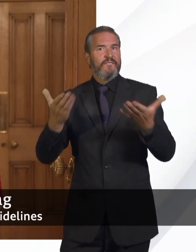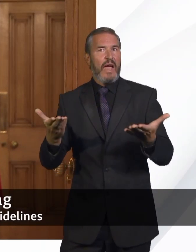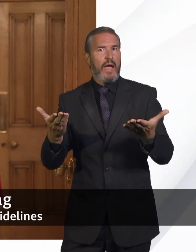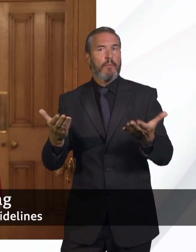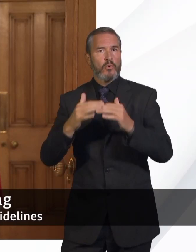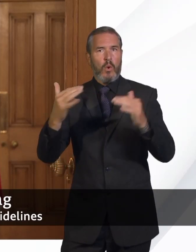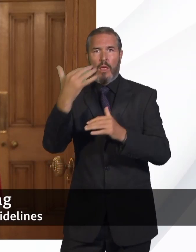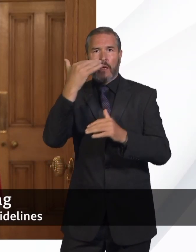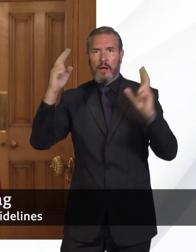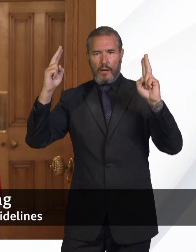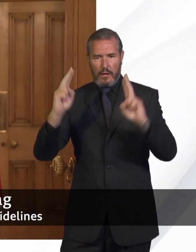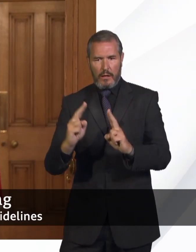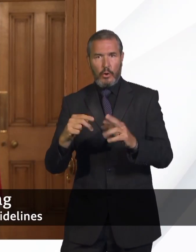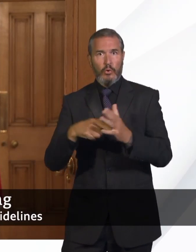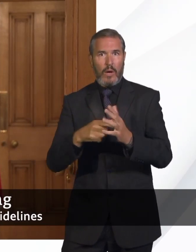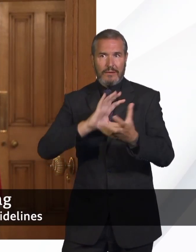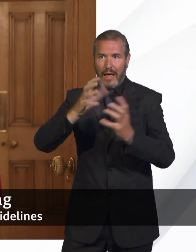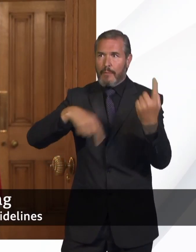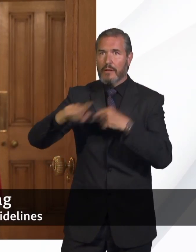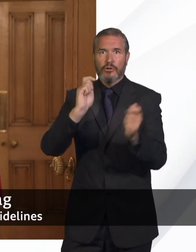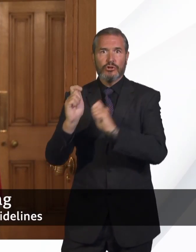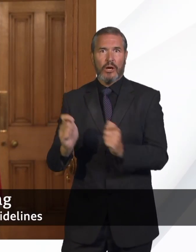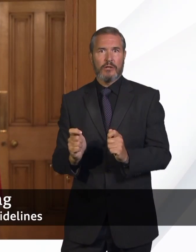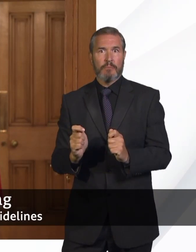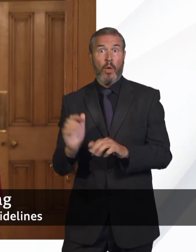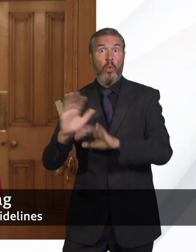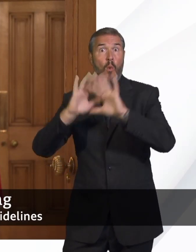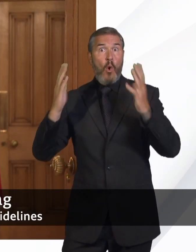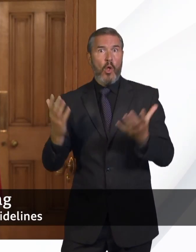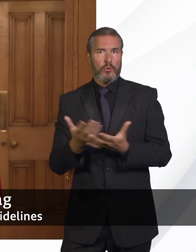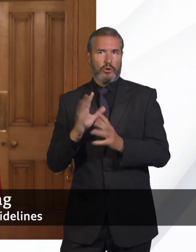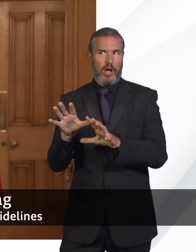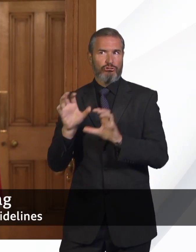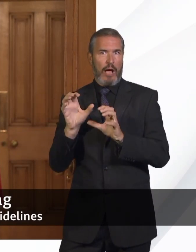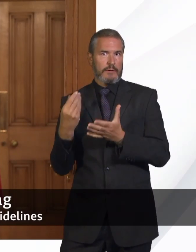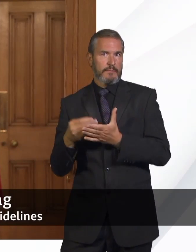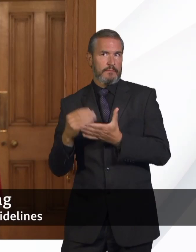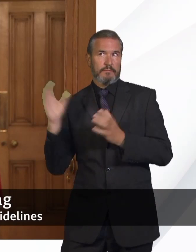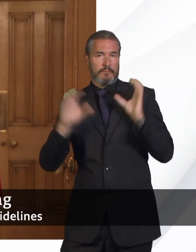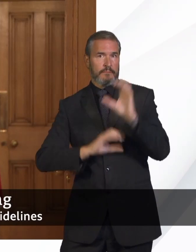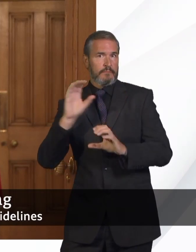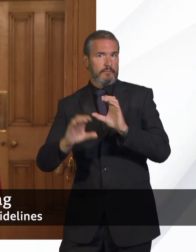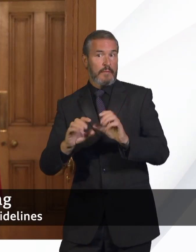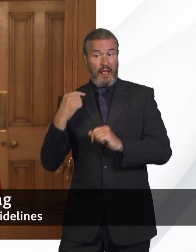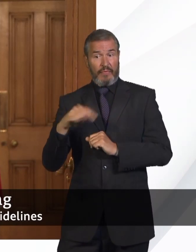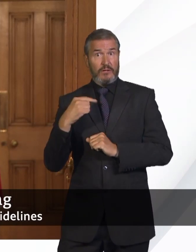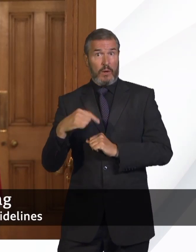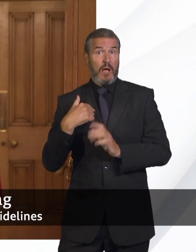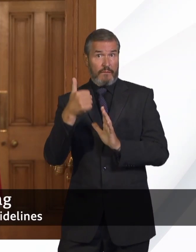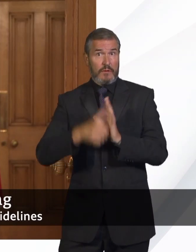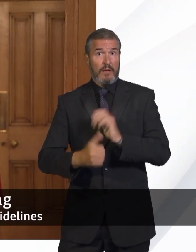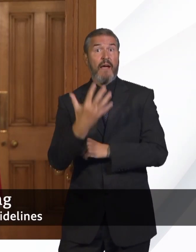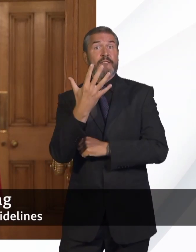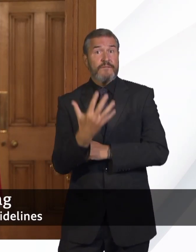dynamic, more innovative, and which attracts investment from all over the world. So starting this week, I am leading 5